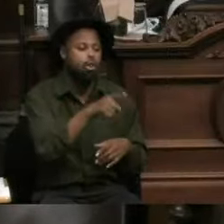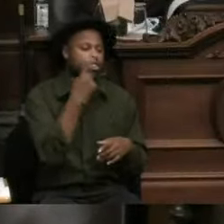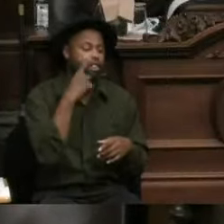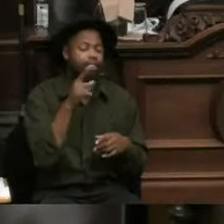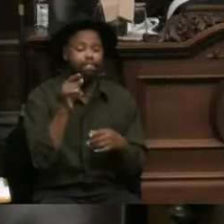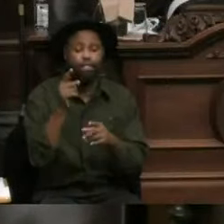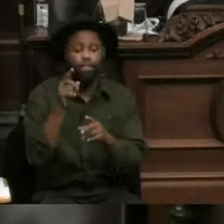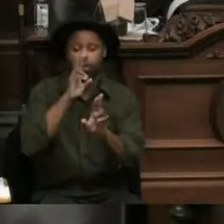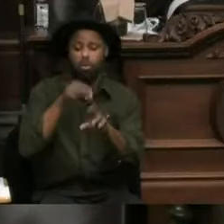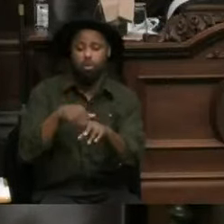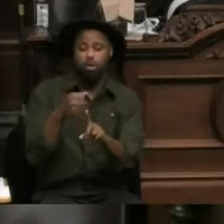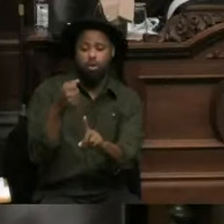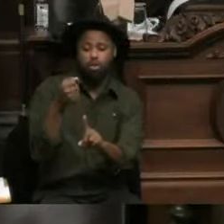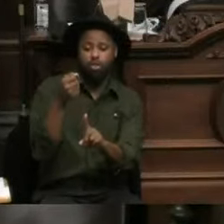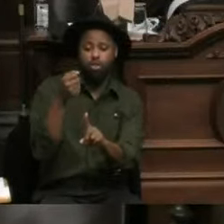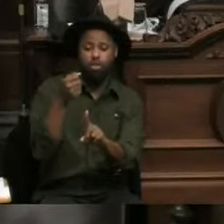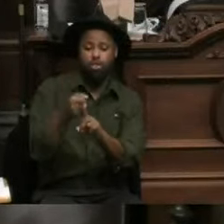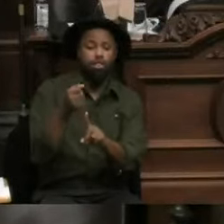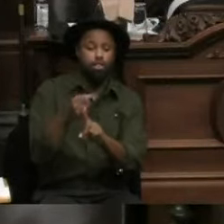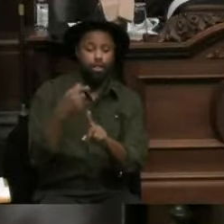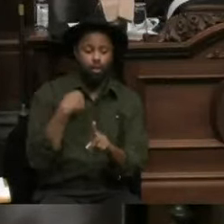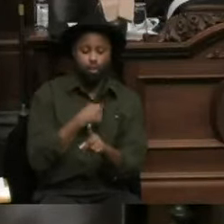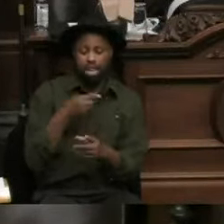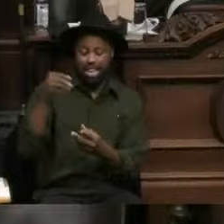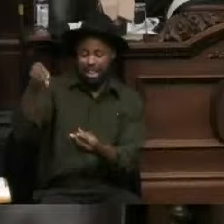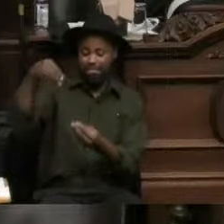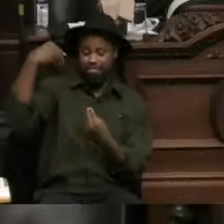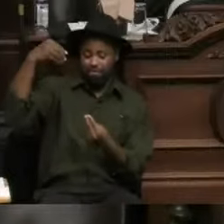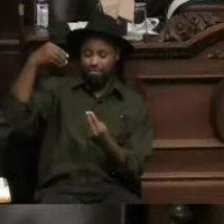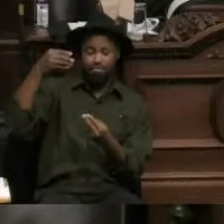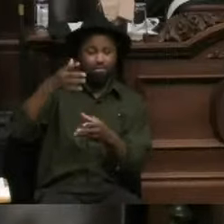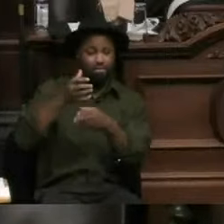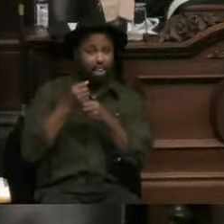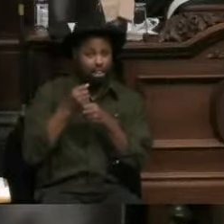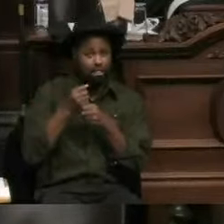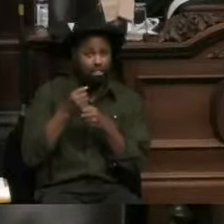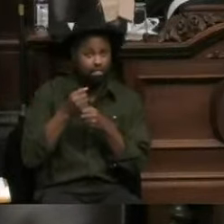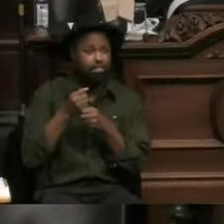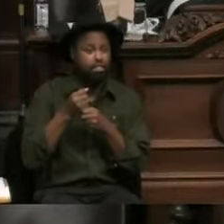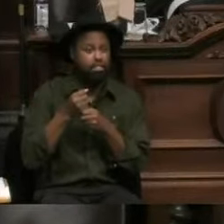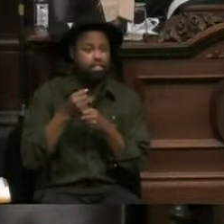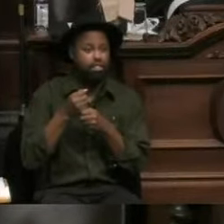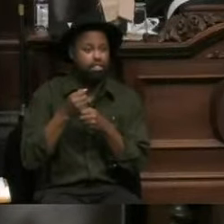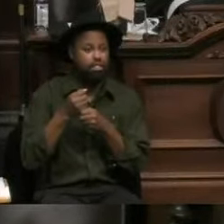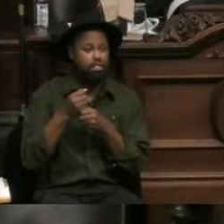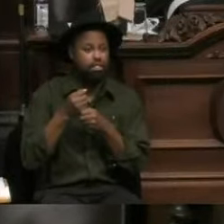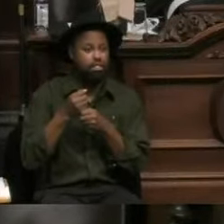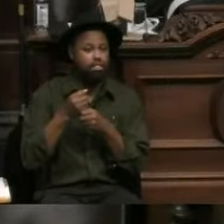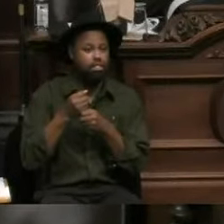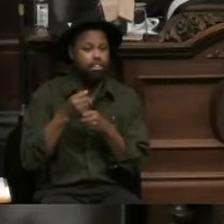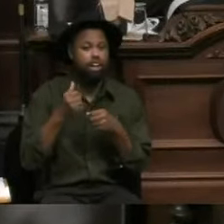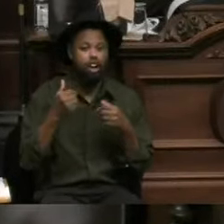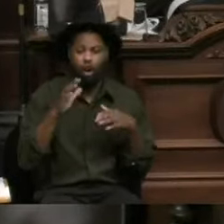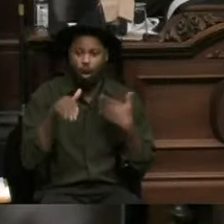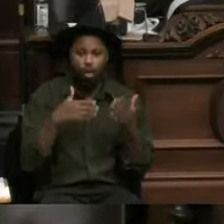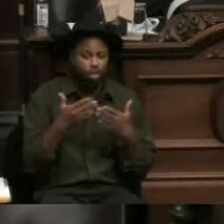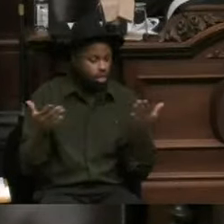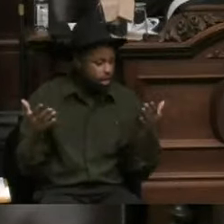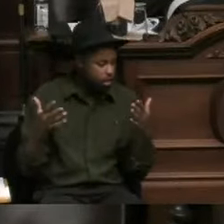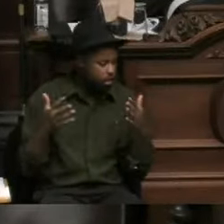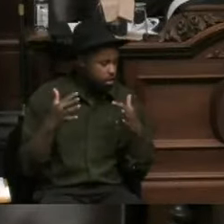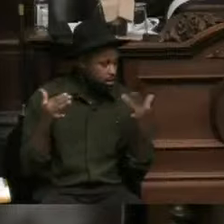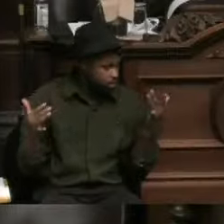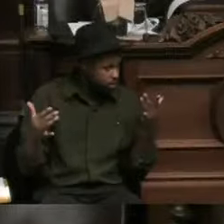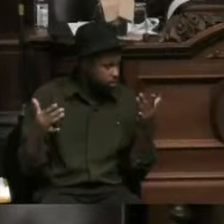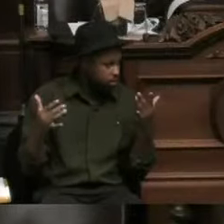the report that we were given on both FISC and All Things Diverse that have been told to us